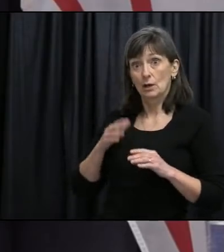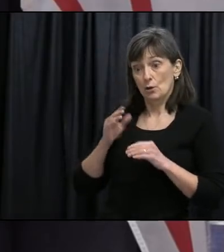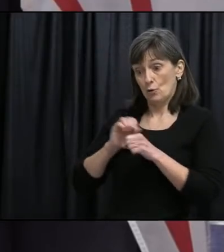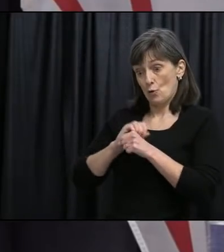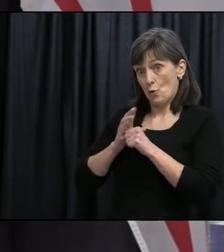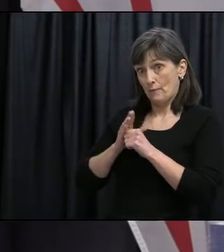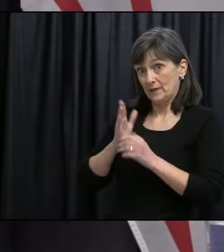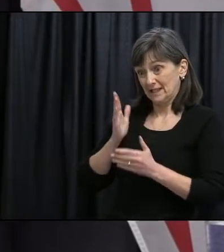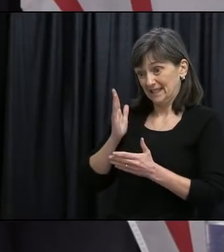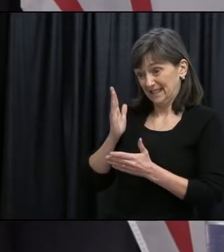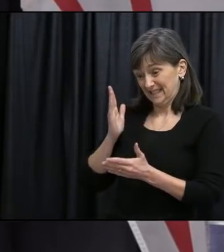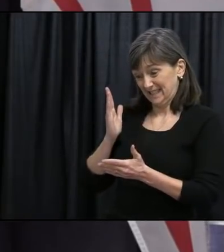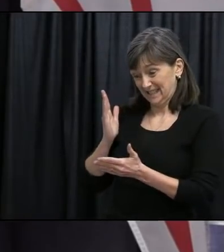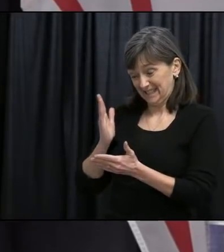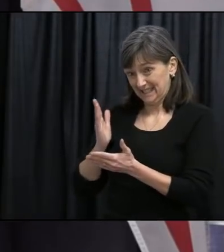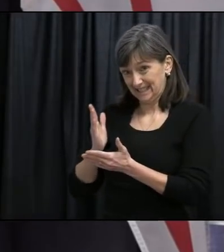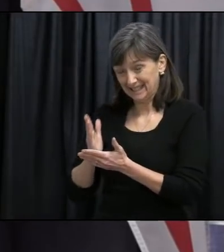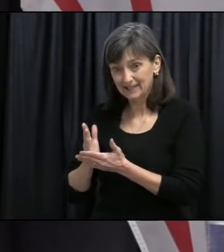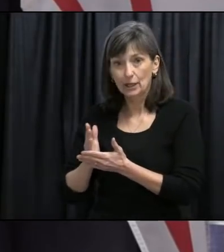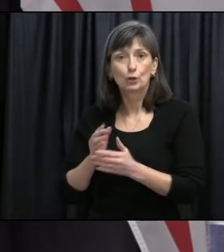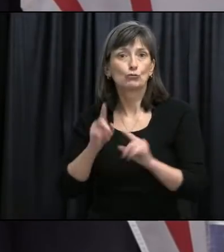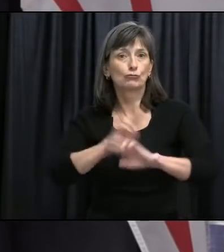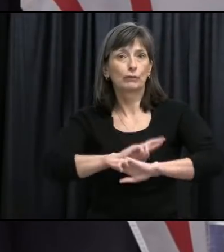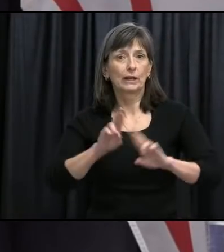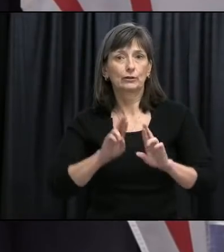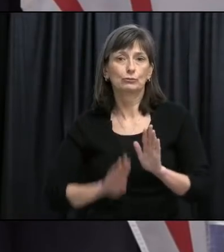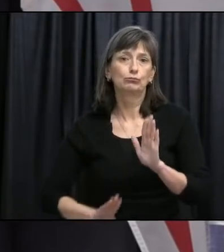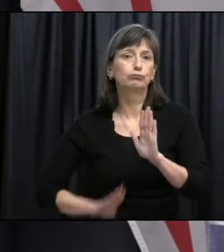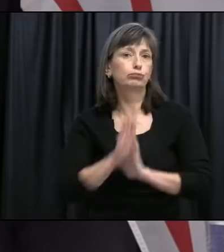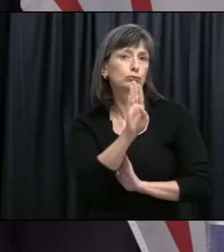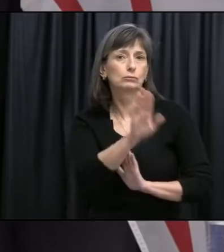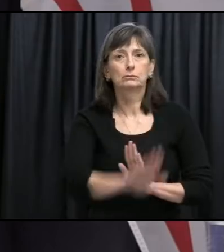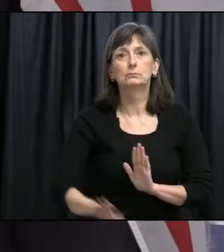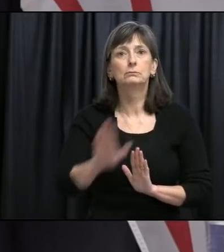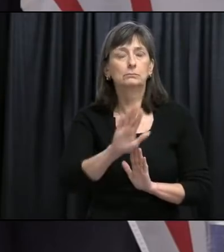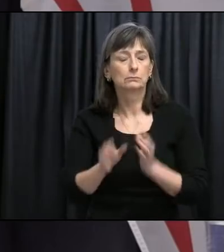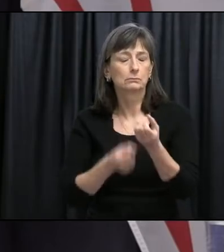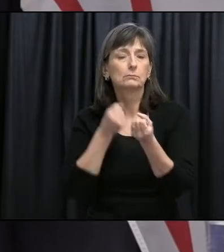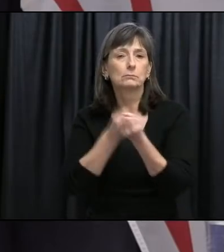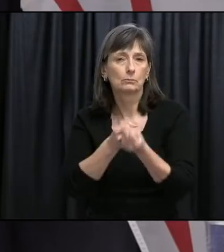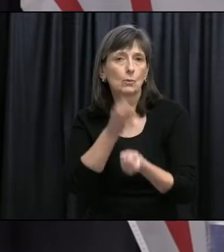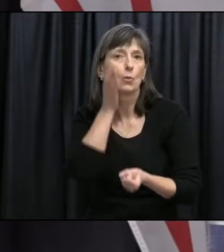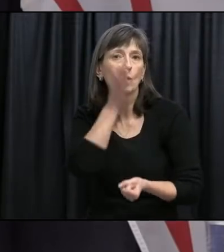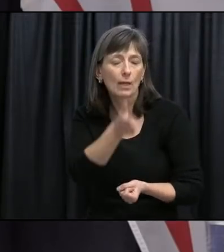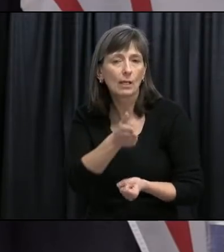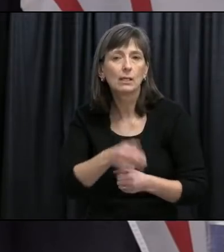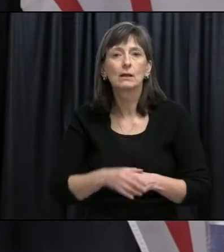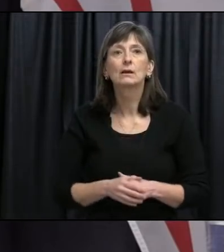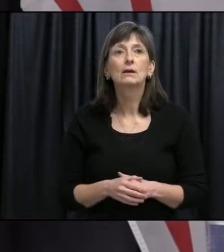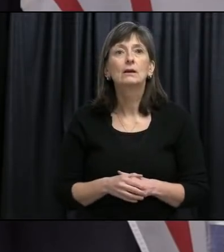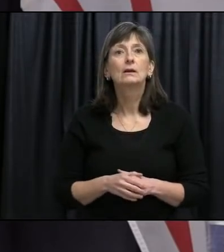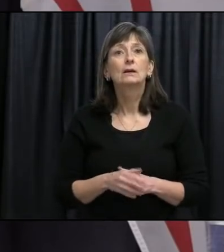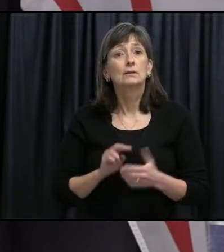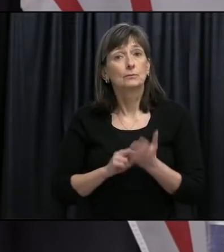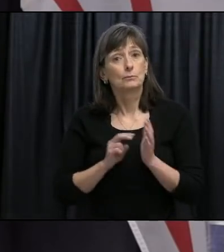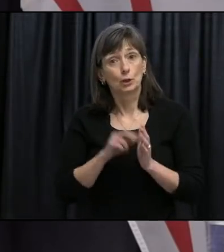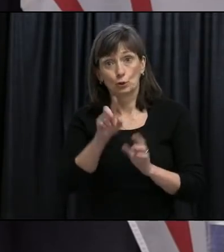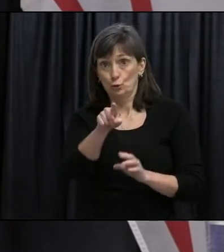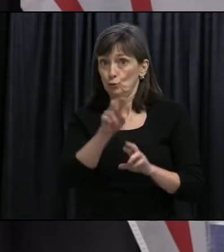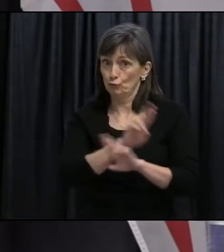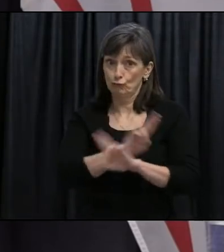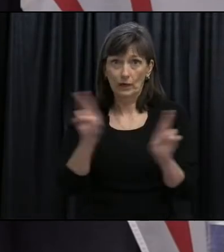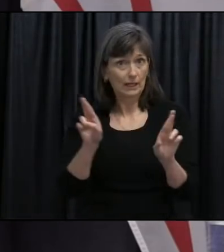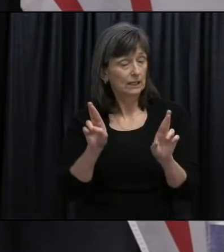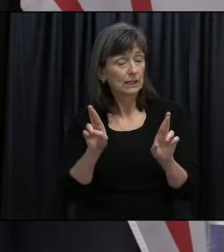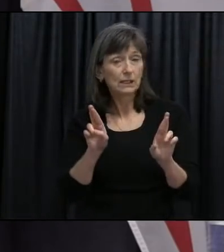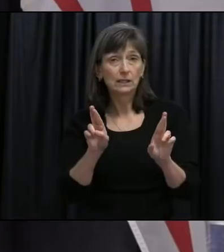and we will be, and we'll ensure that as they emerge from the pandemic, that they have the right tools that they need to